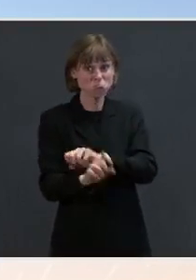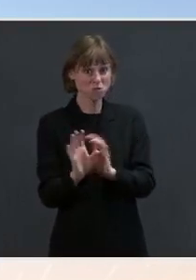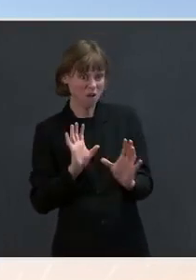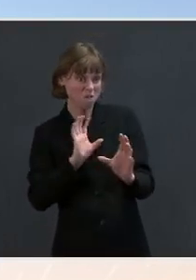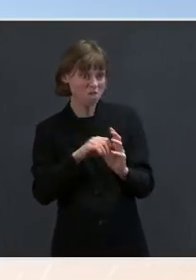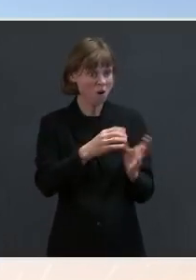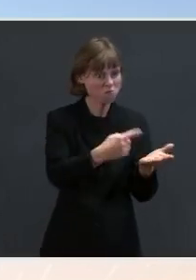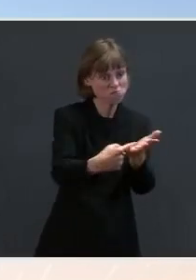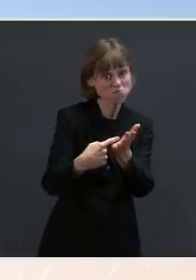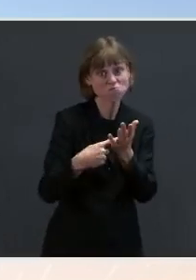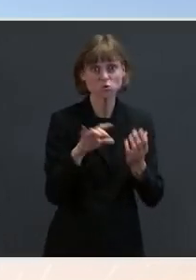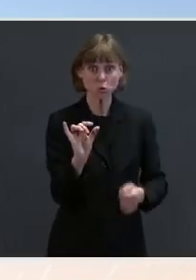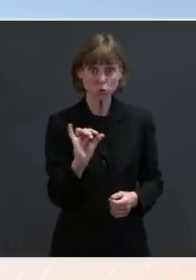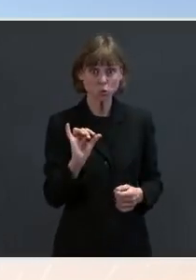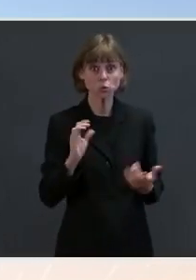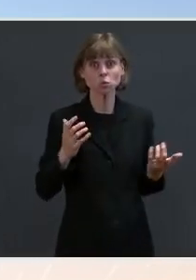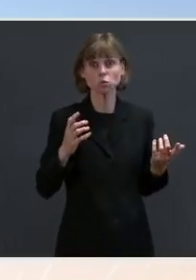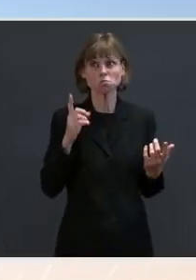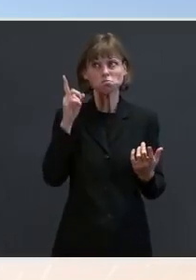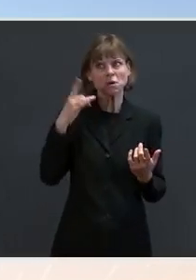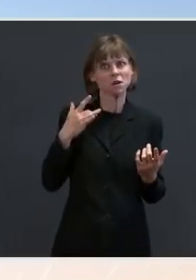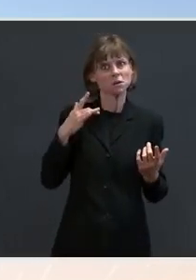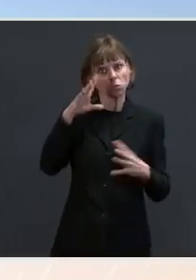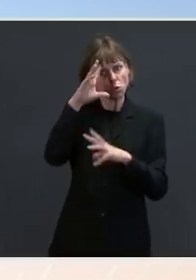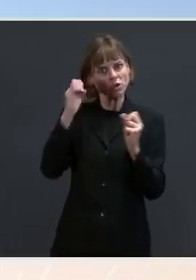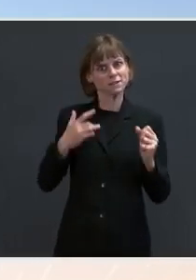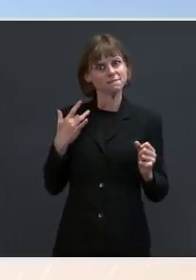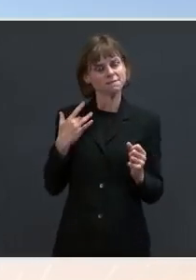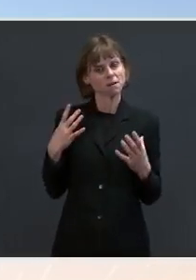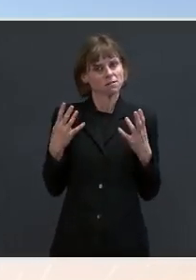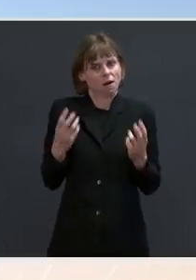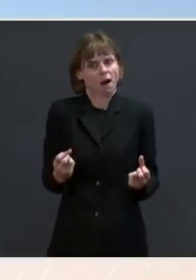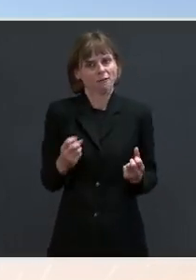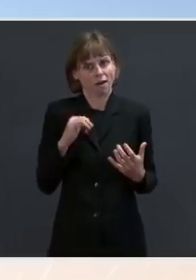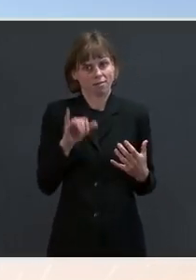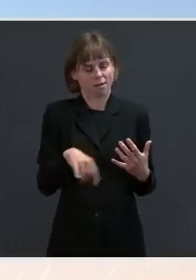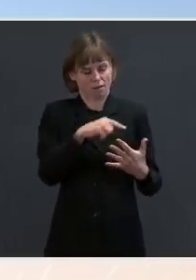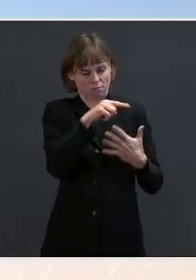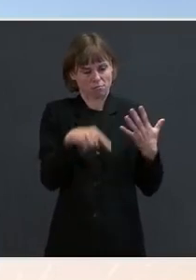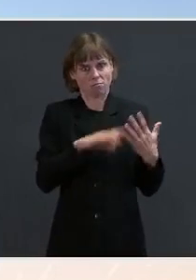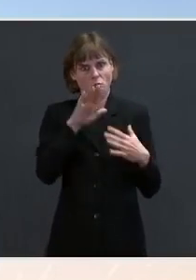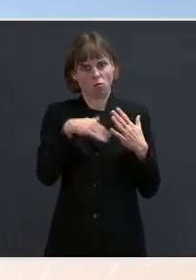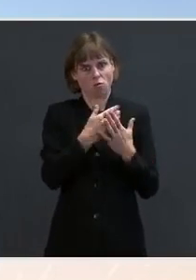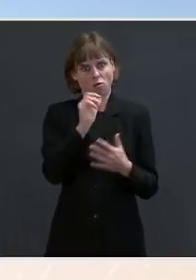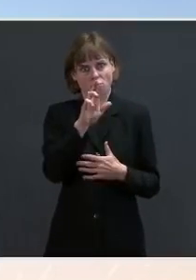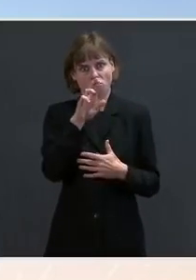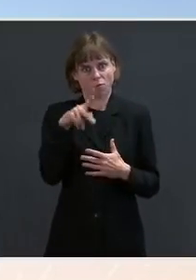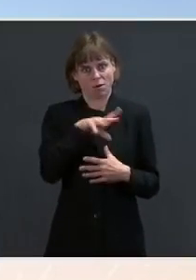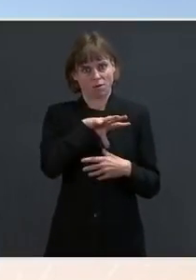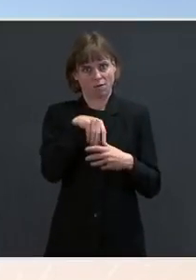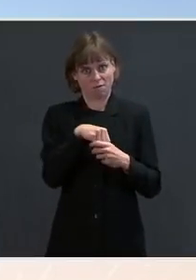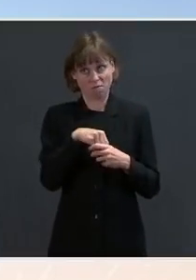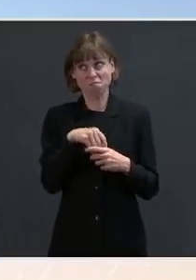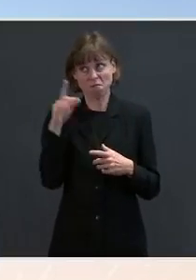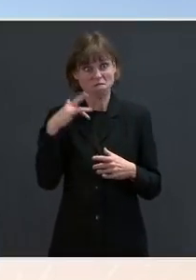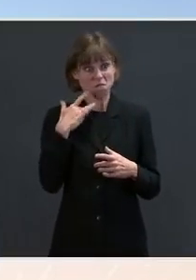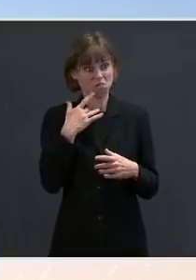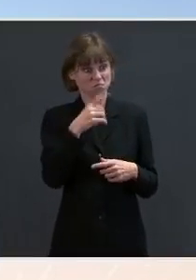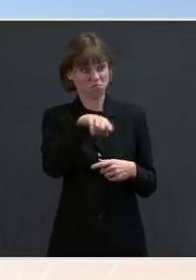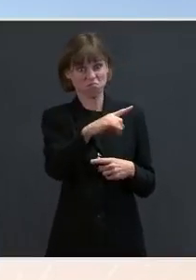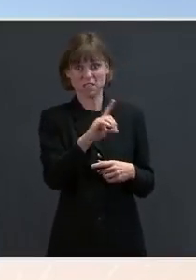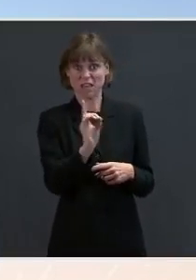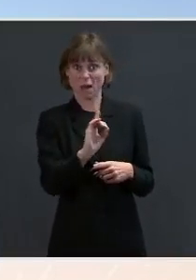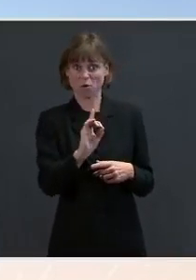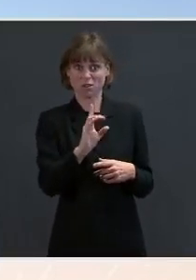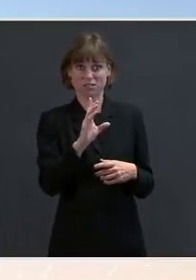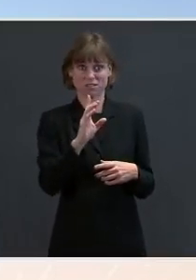And, he's confident that this is a package with all of the components included that, and he's hopeful that Democrats of all